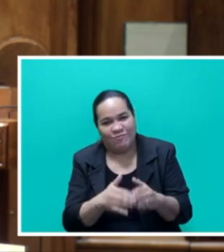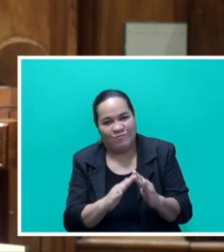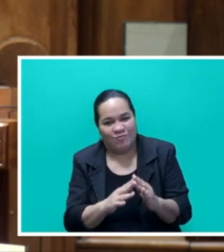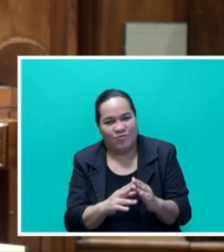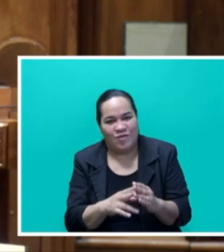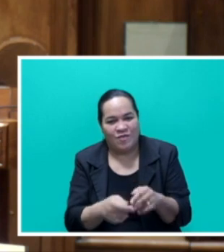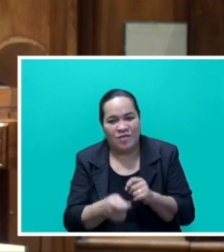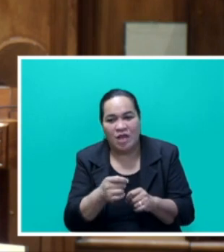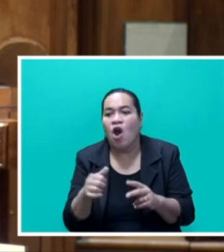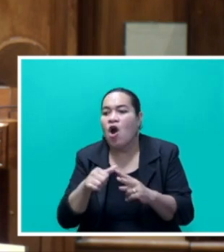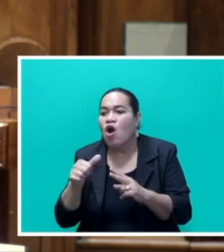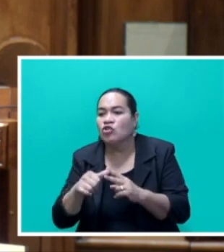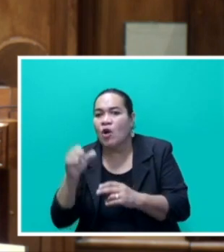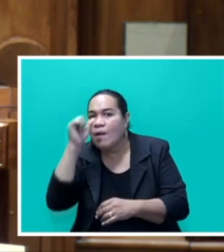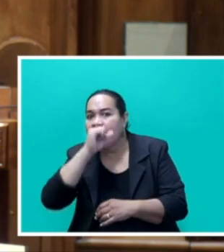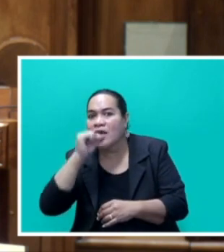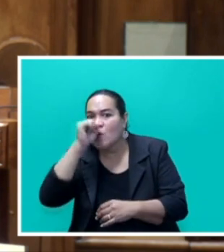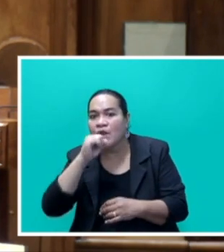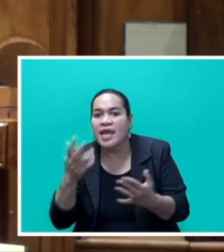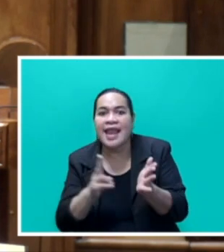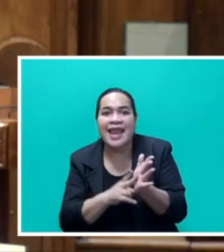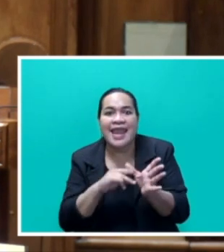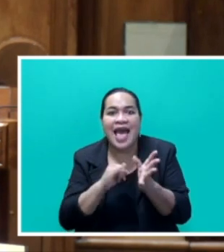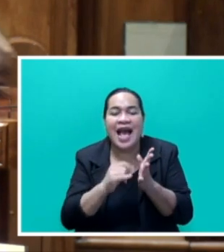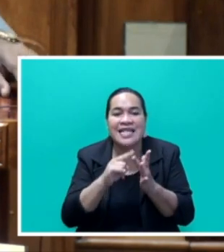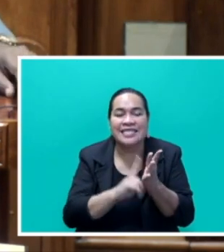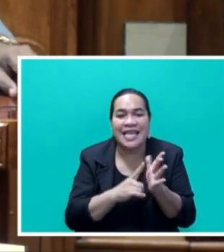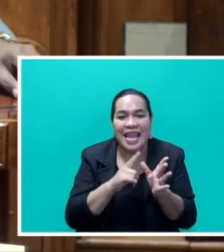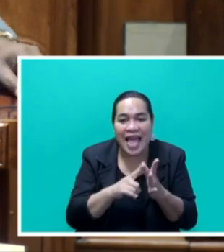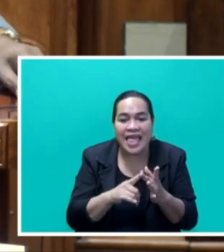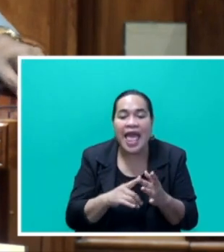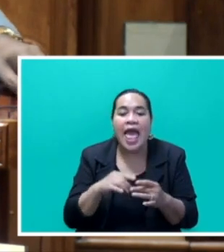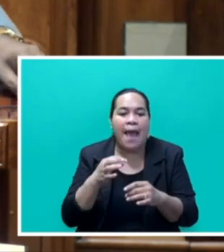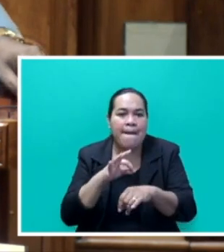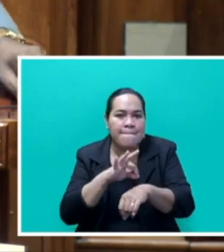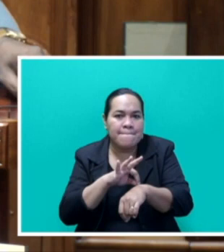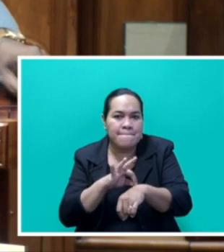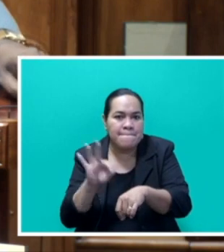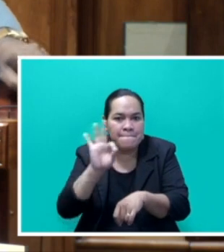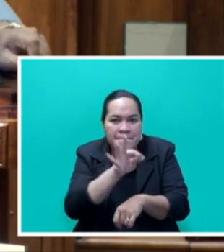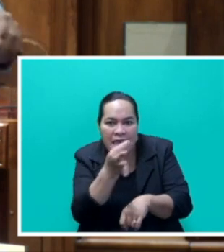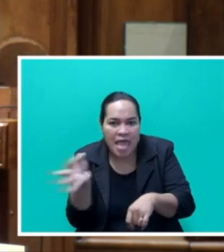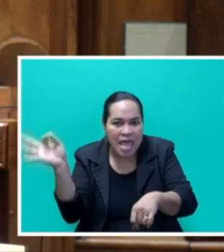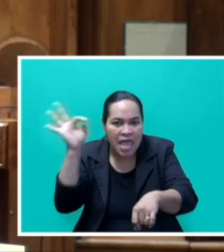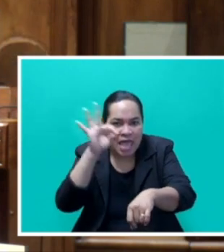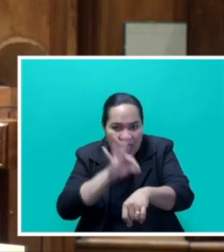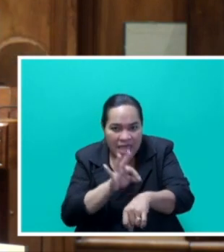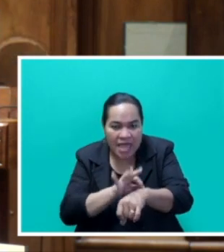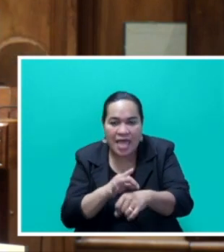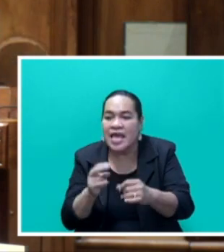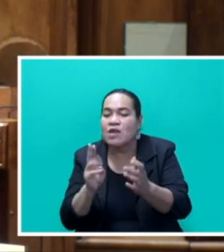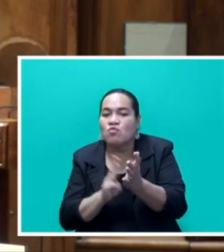Includes a piggery at Nasilai and beekeeping at Monera. Also important, Mr.